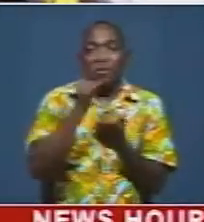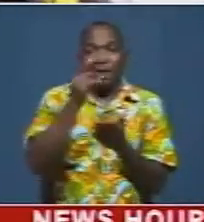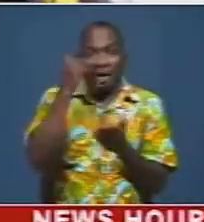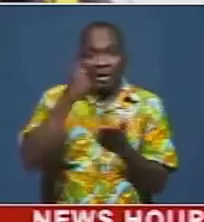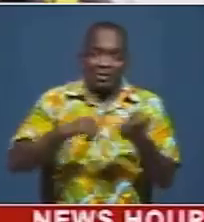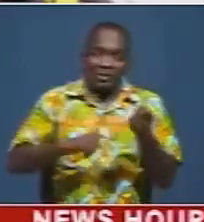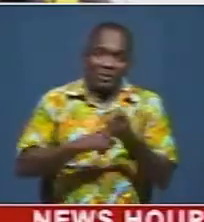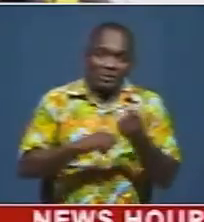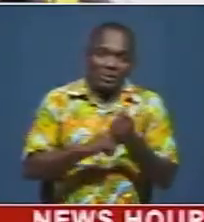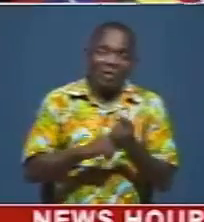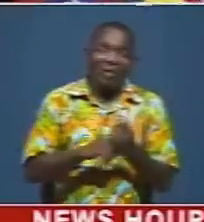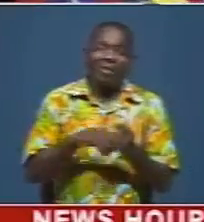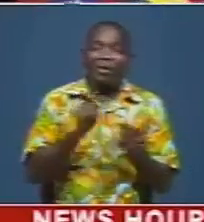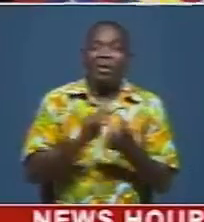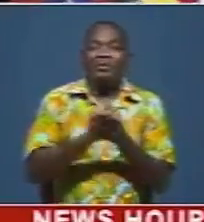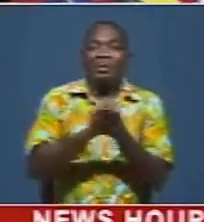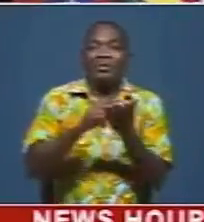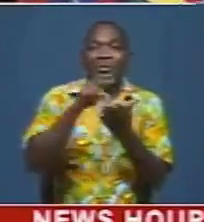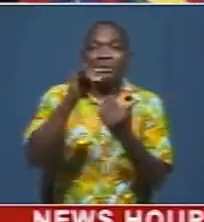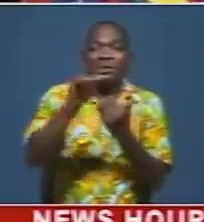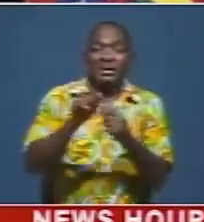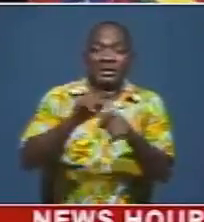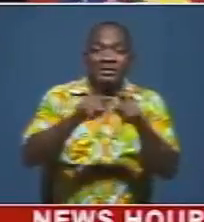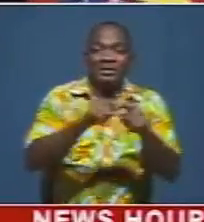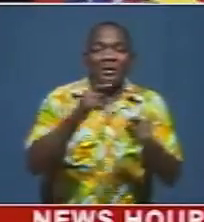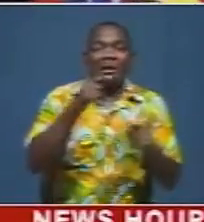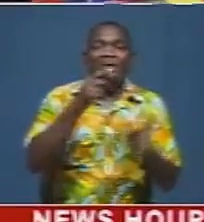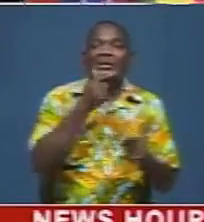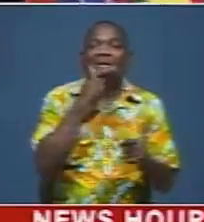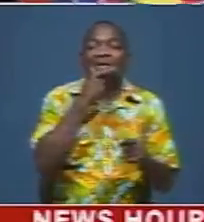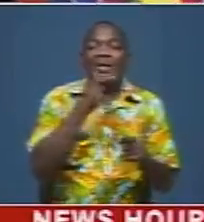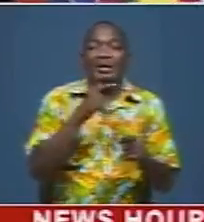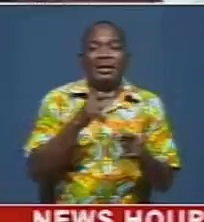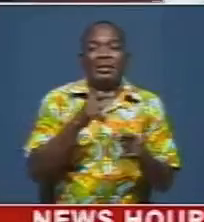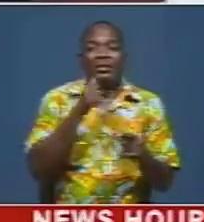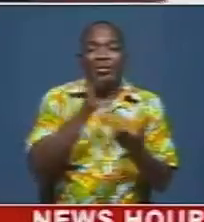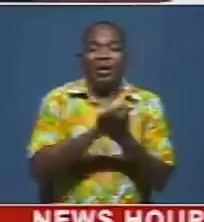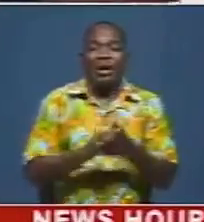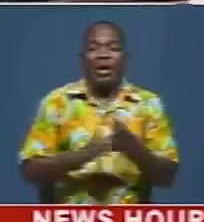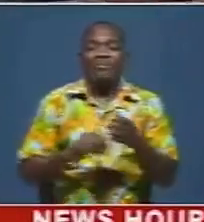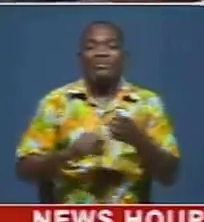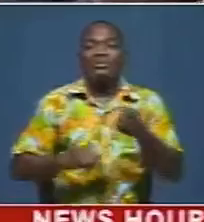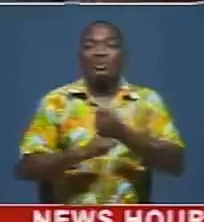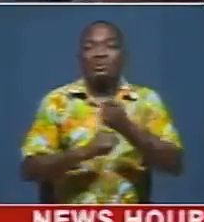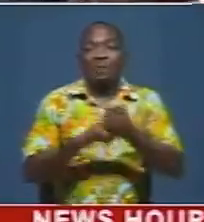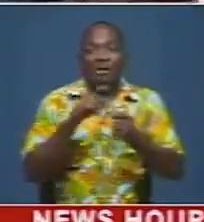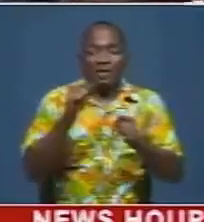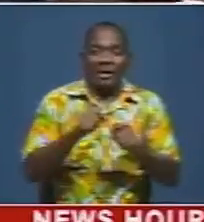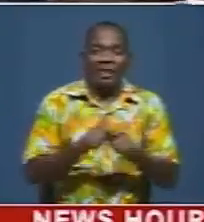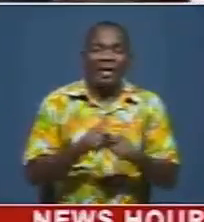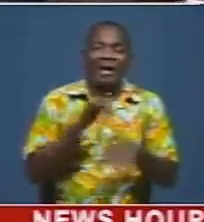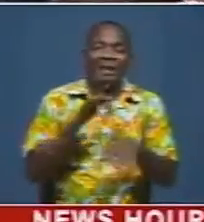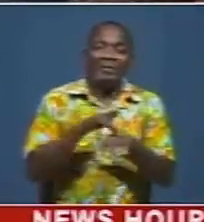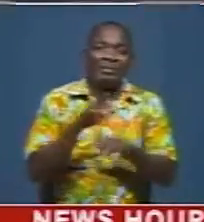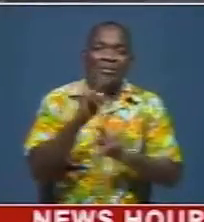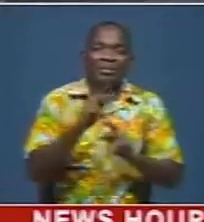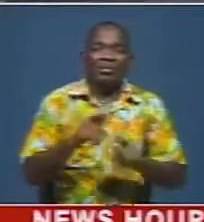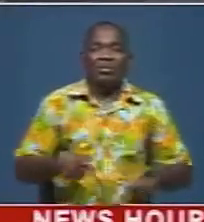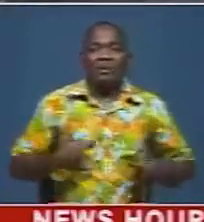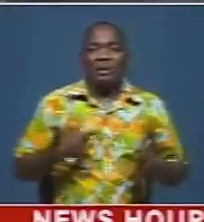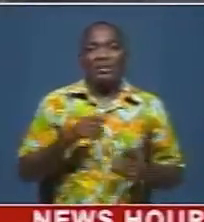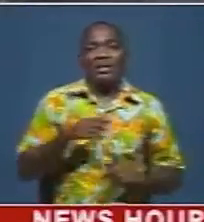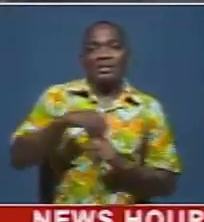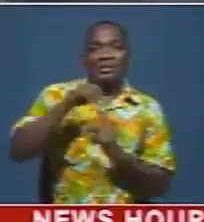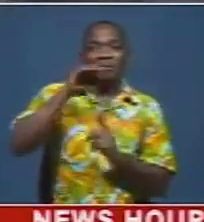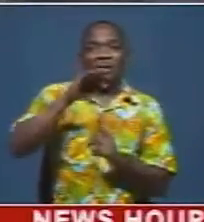support and commended the projects implemented by the Rebecca Foundation, which has greatly impacted the lives of women